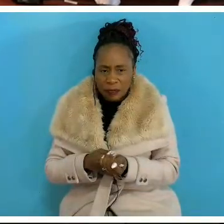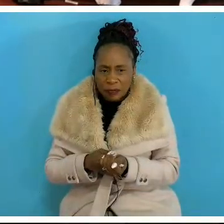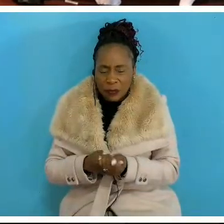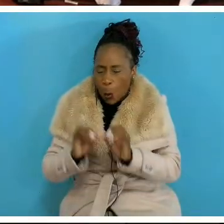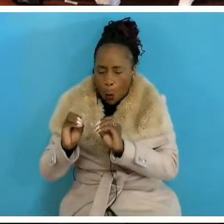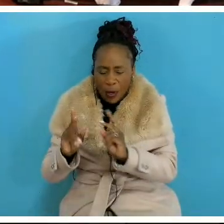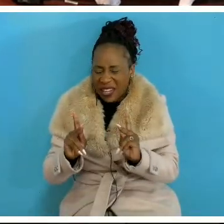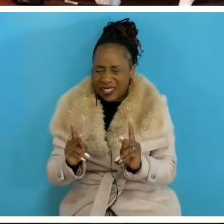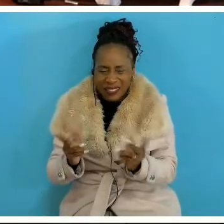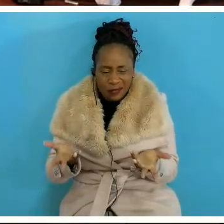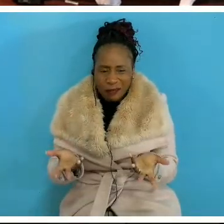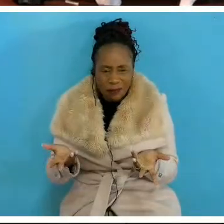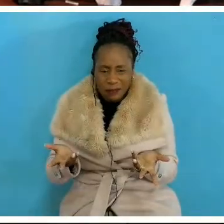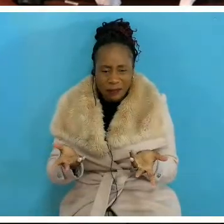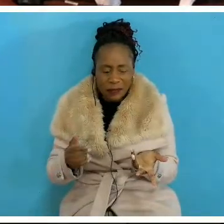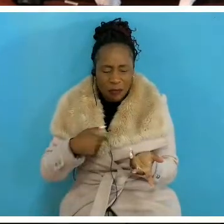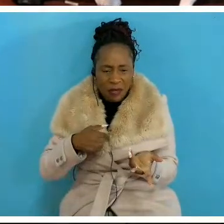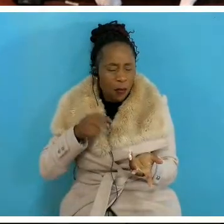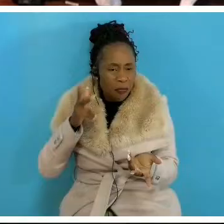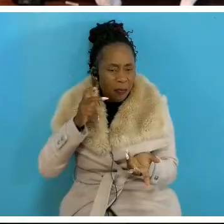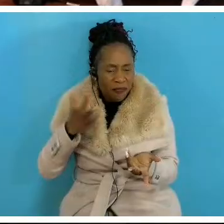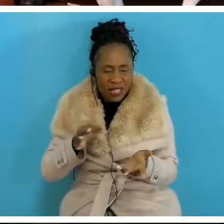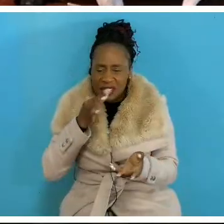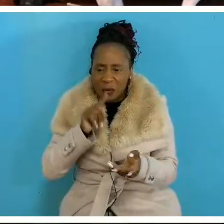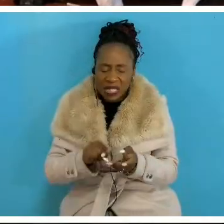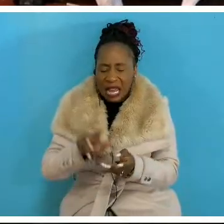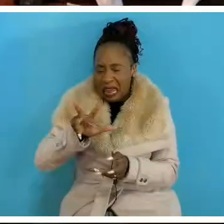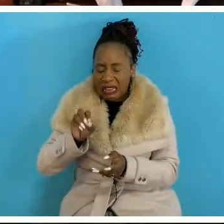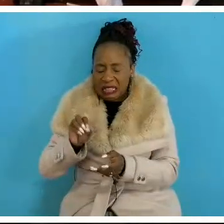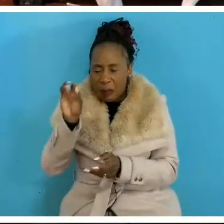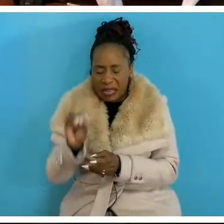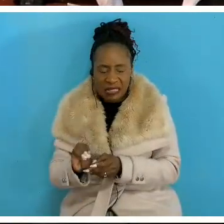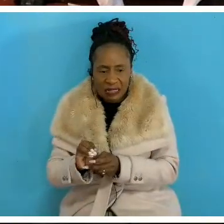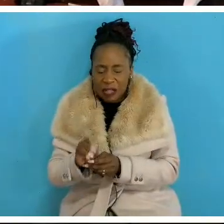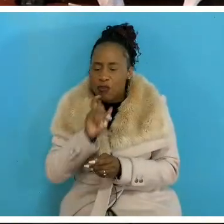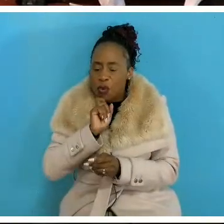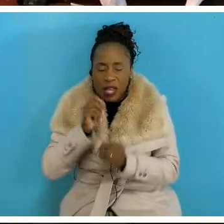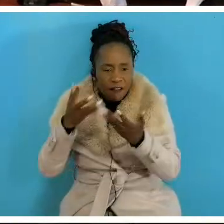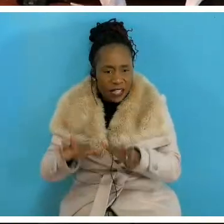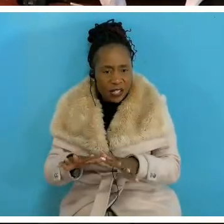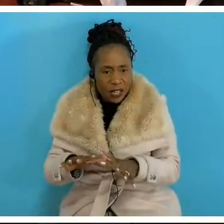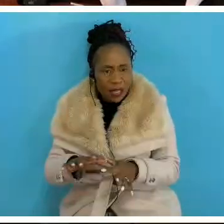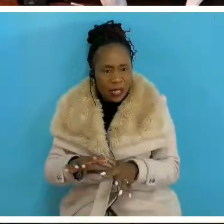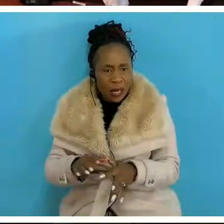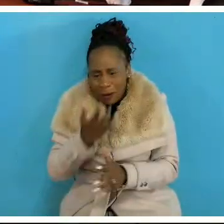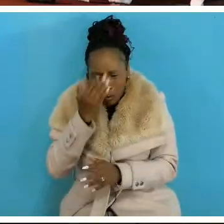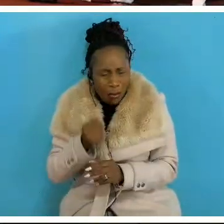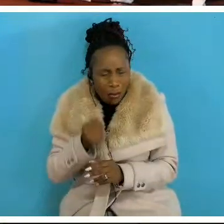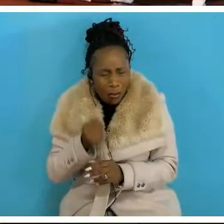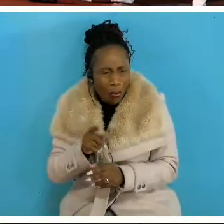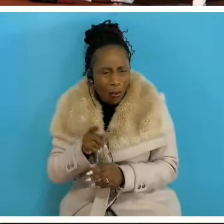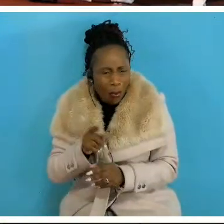okay, I've heard that they said it's 80% that have been spent. I don't know why.